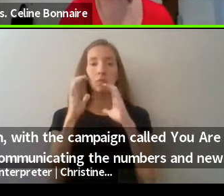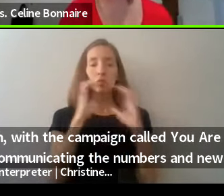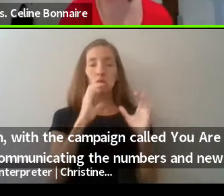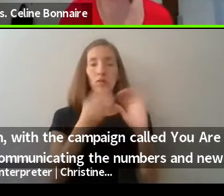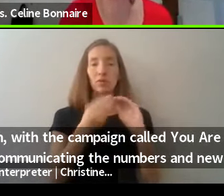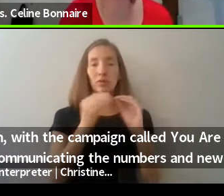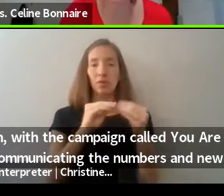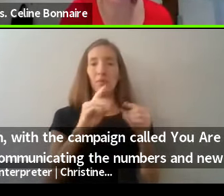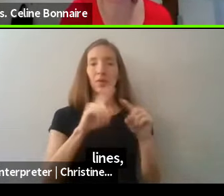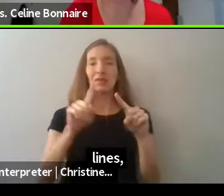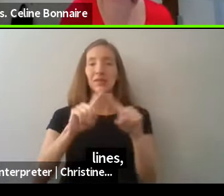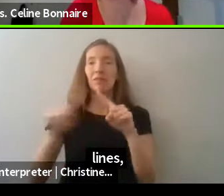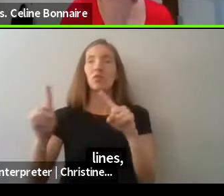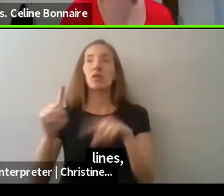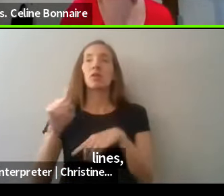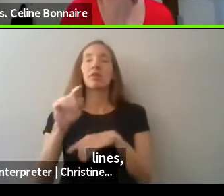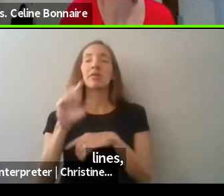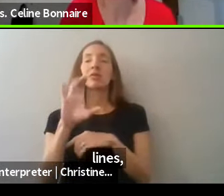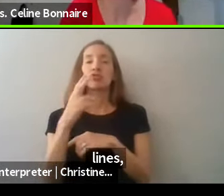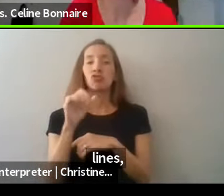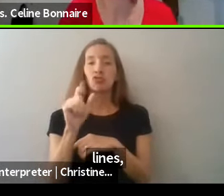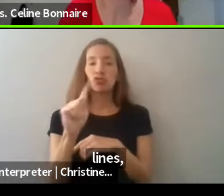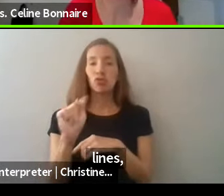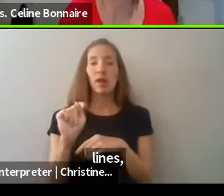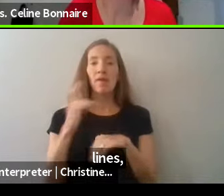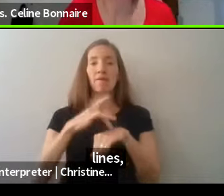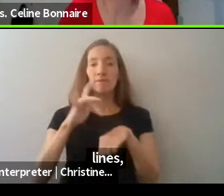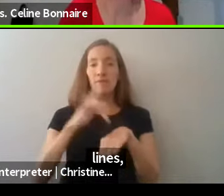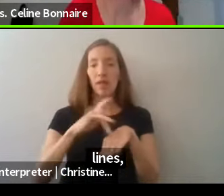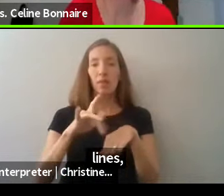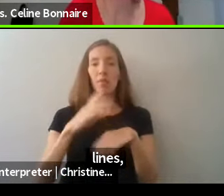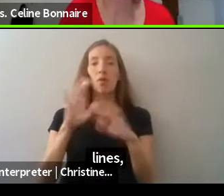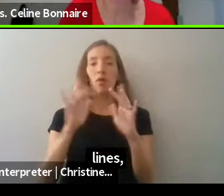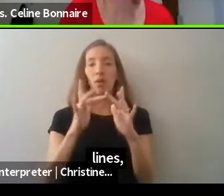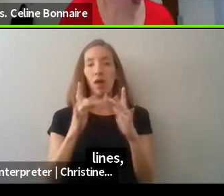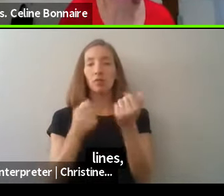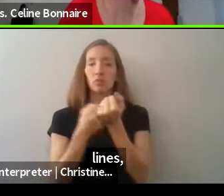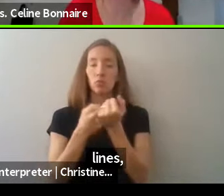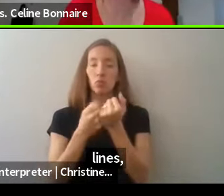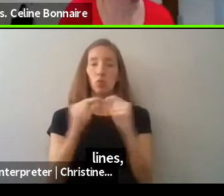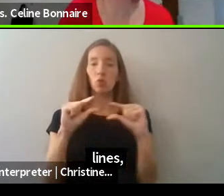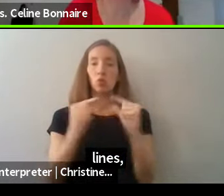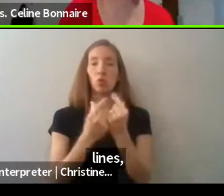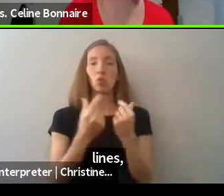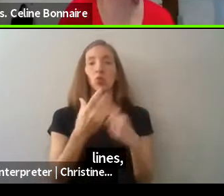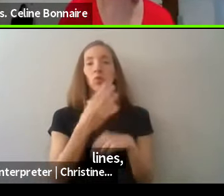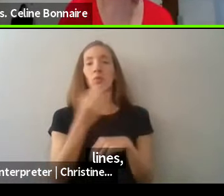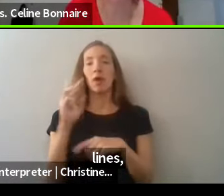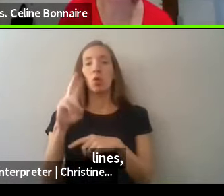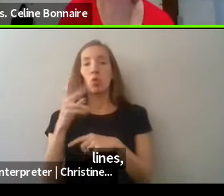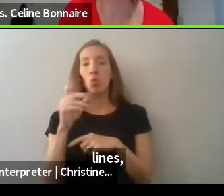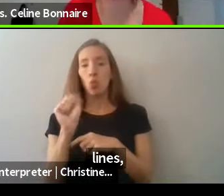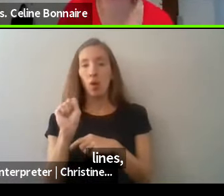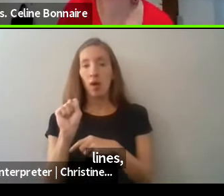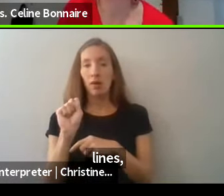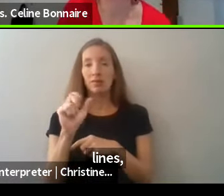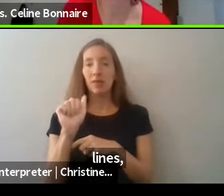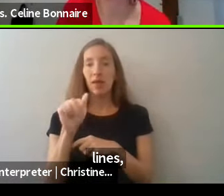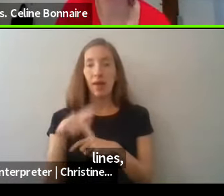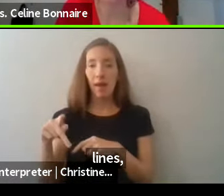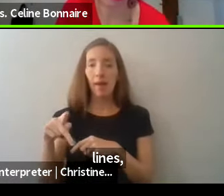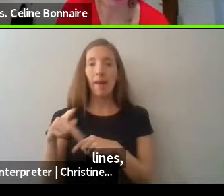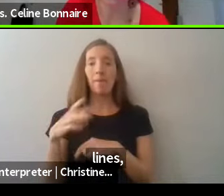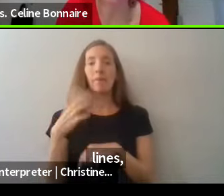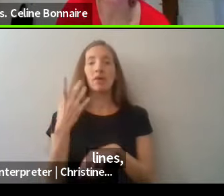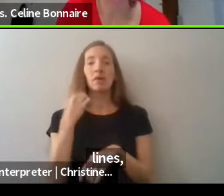online support groups on WhatsApp, for instance. And we mobilized other companies and our brands